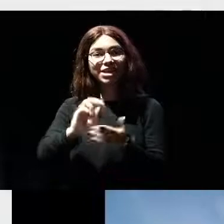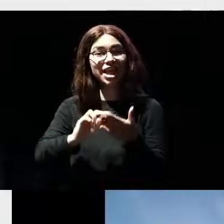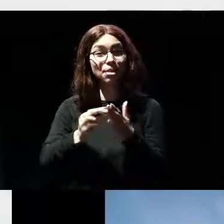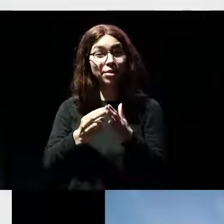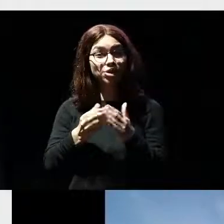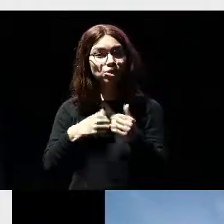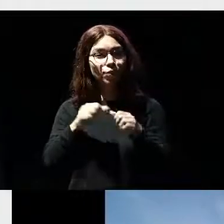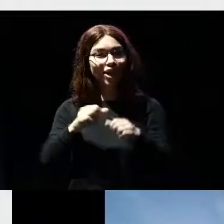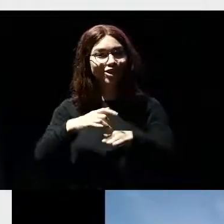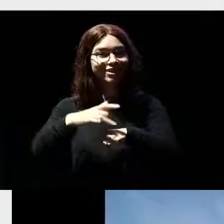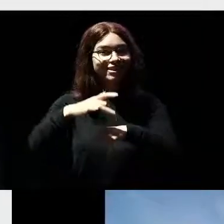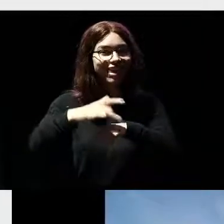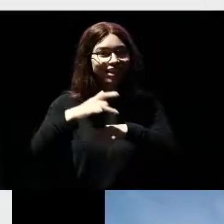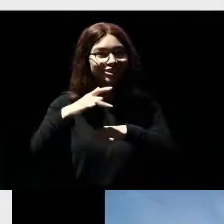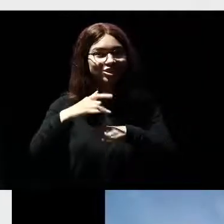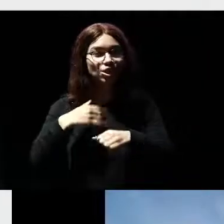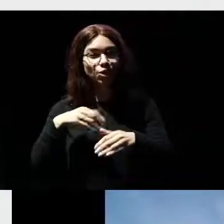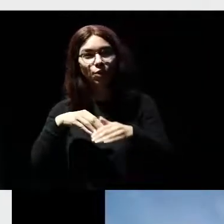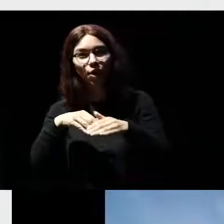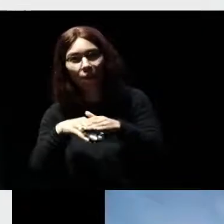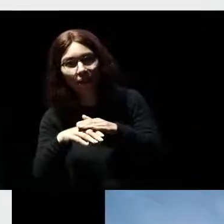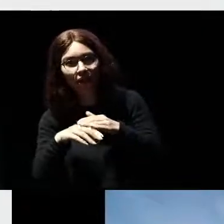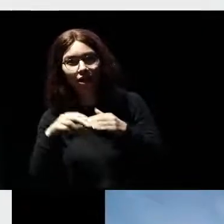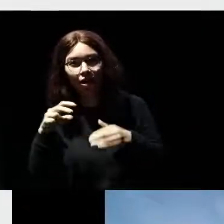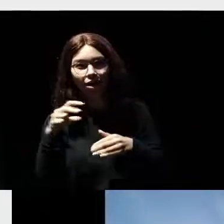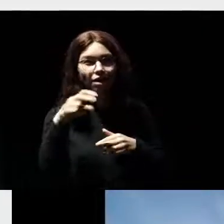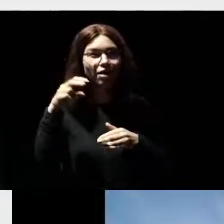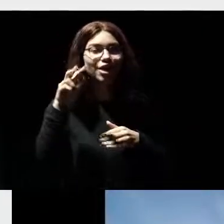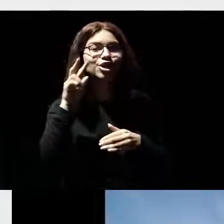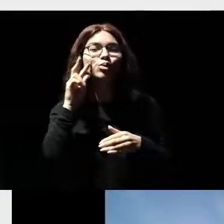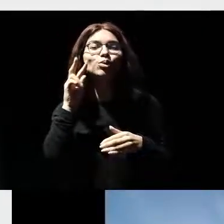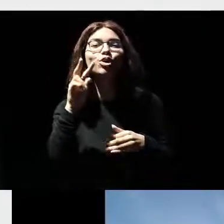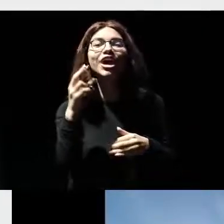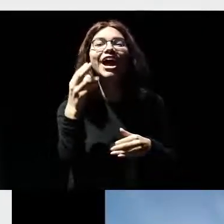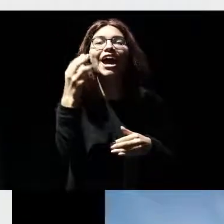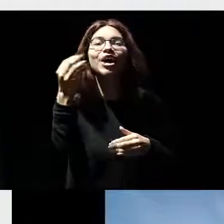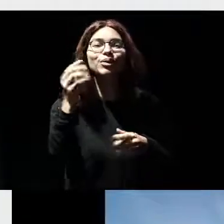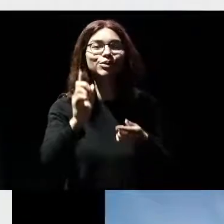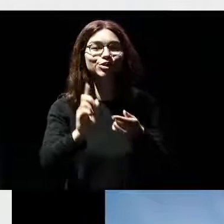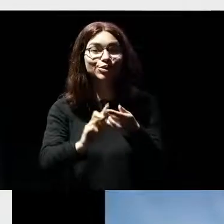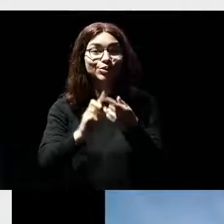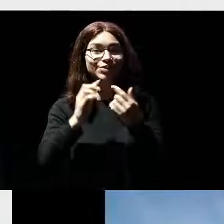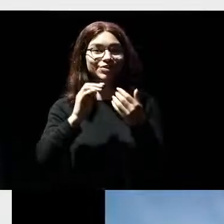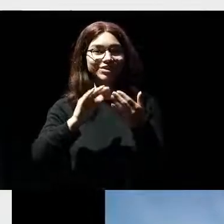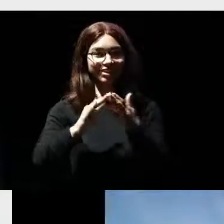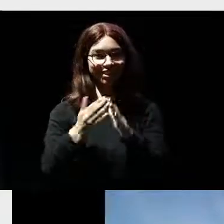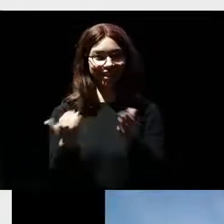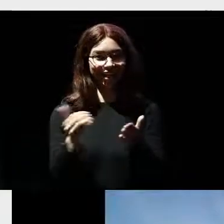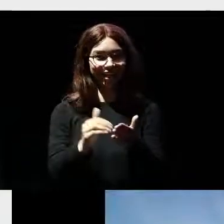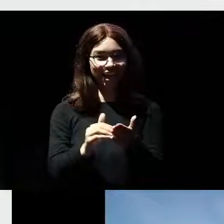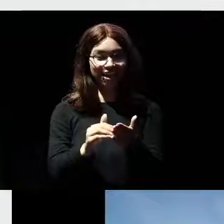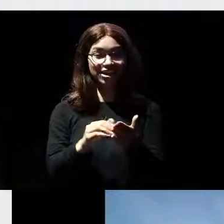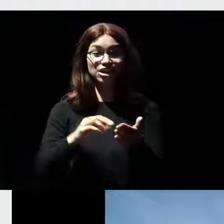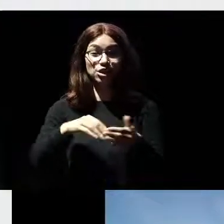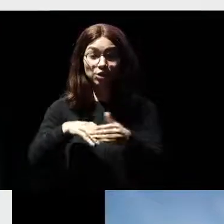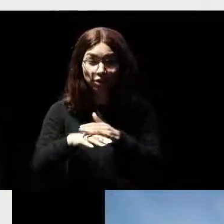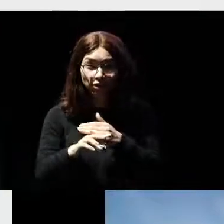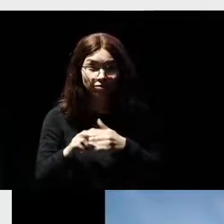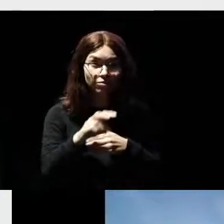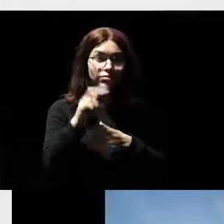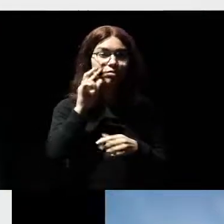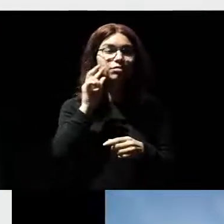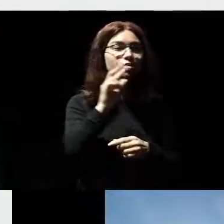and you go up in or into and you look back out to the city. They are places that allow you